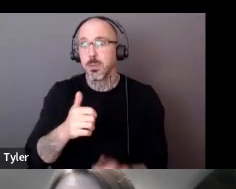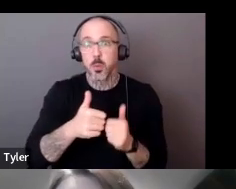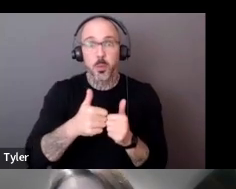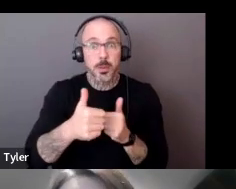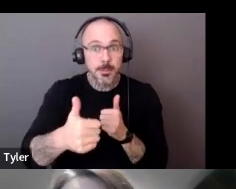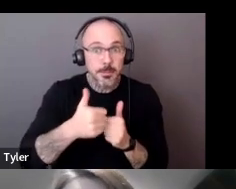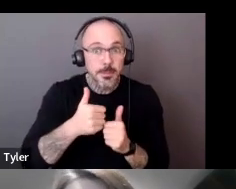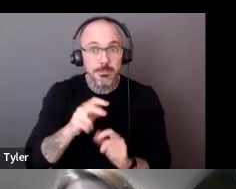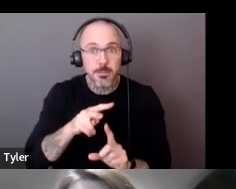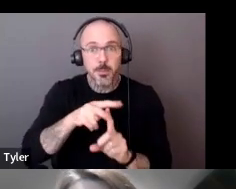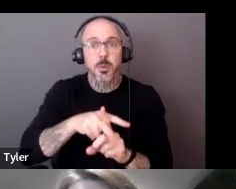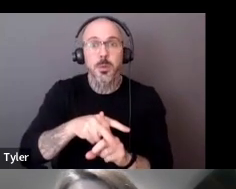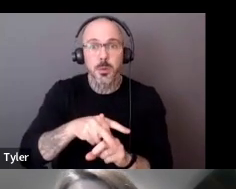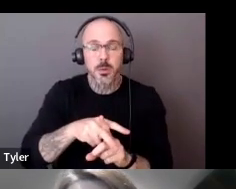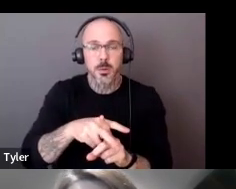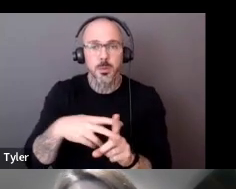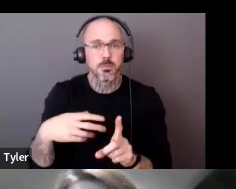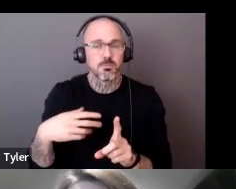transportation